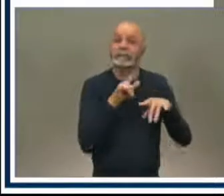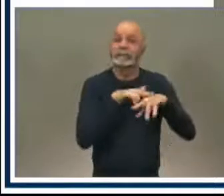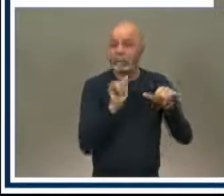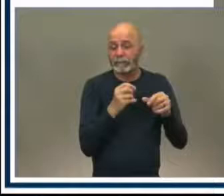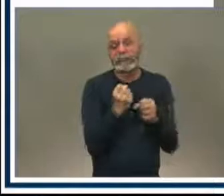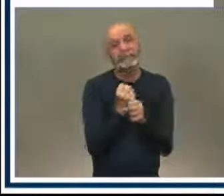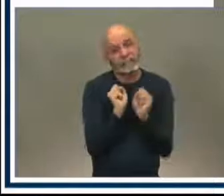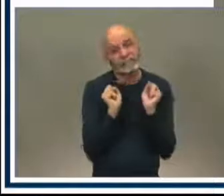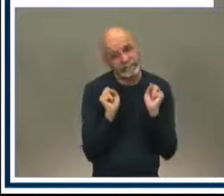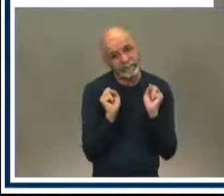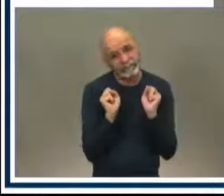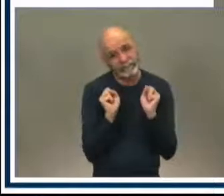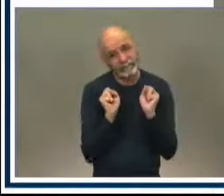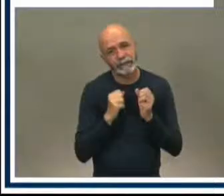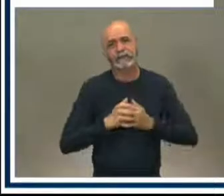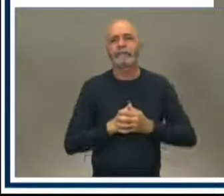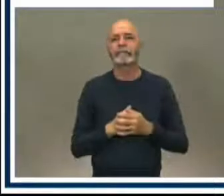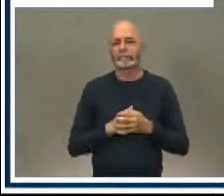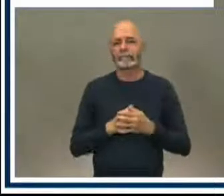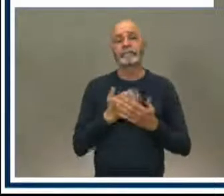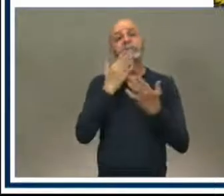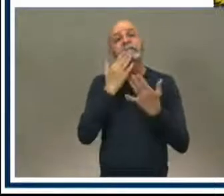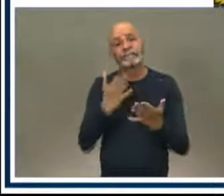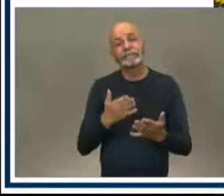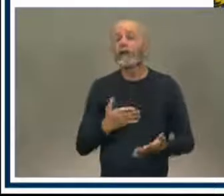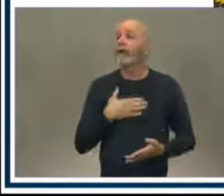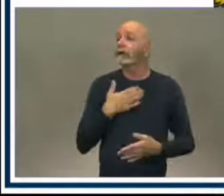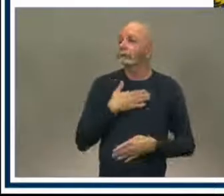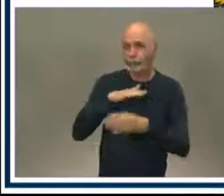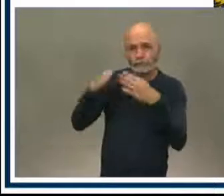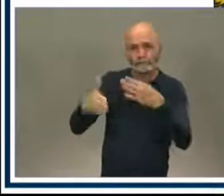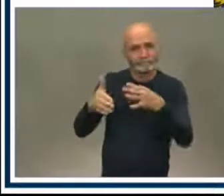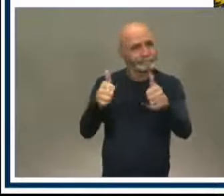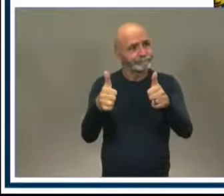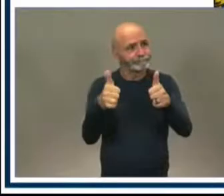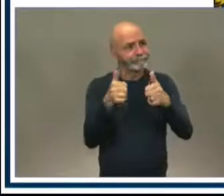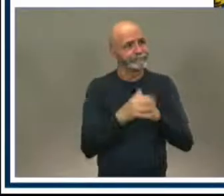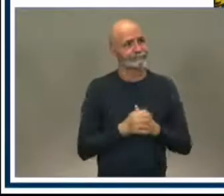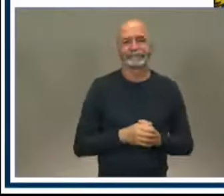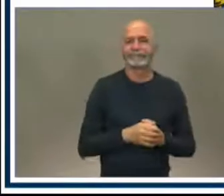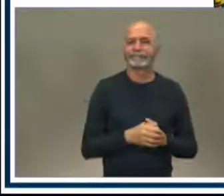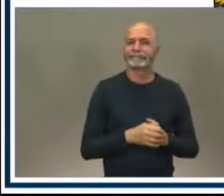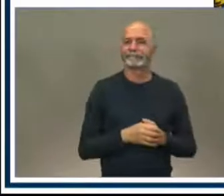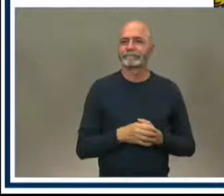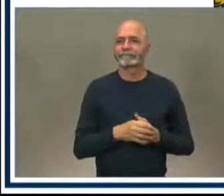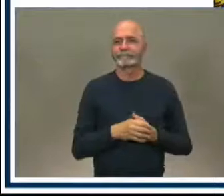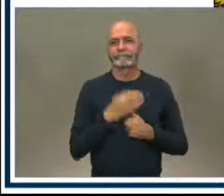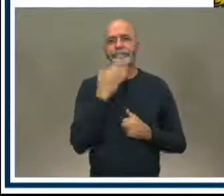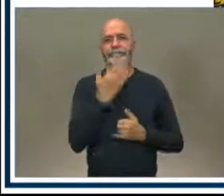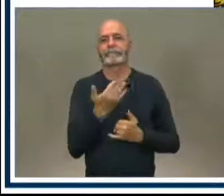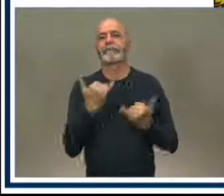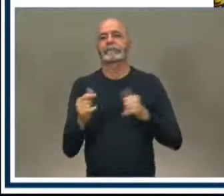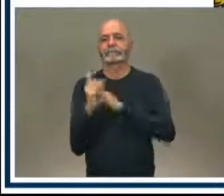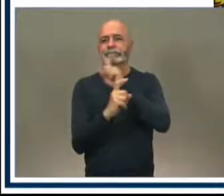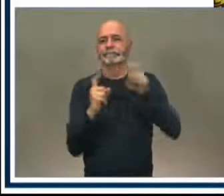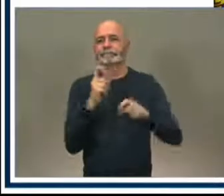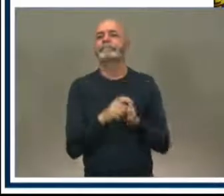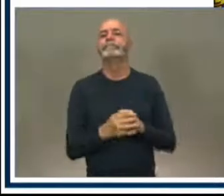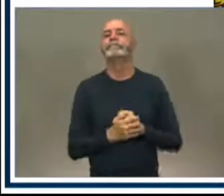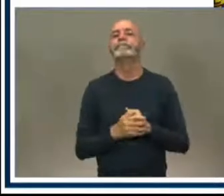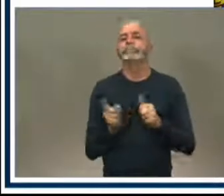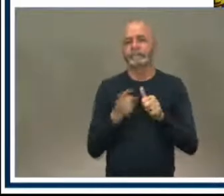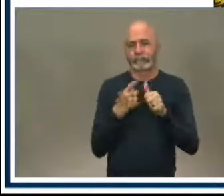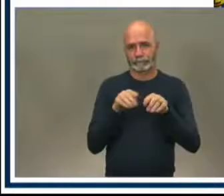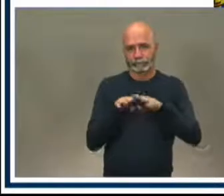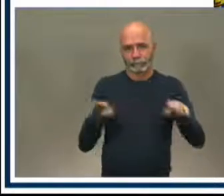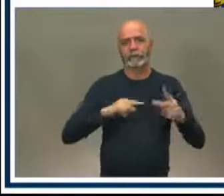Thank you, and happy weekend to everybody. Thank you, Dr. Strang. Just a reminder, we'll take questions from the room first before we go to the